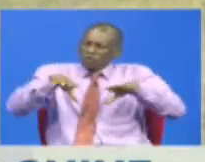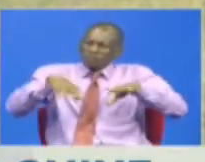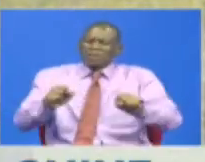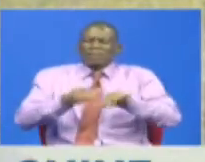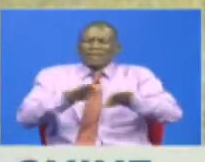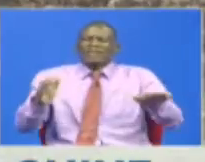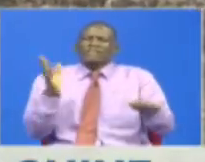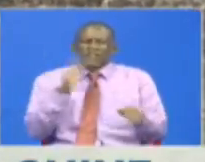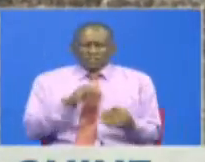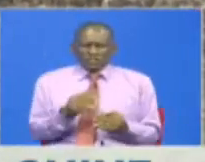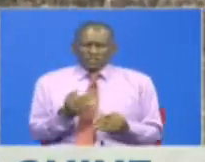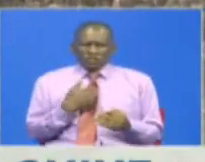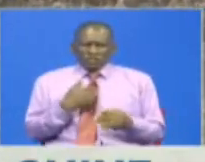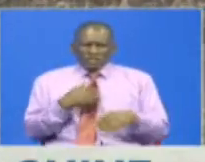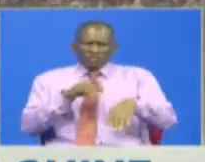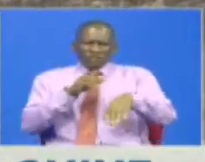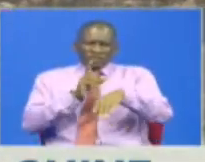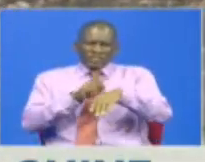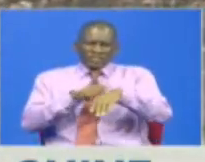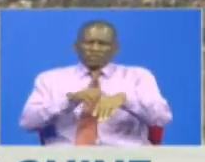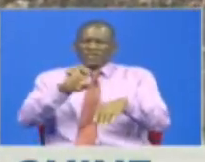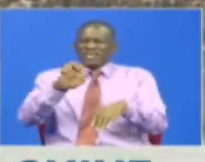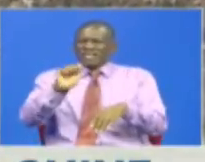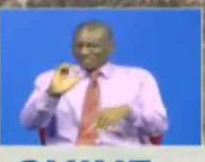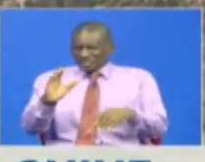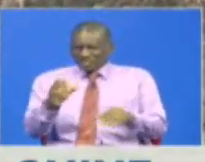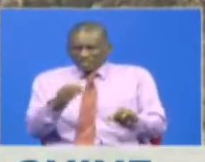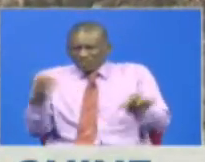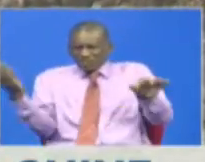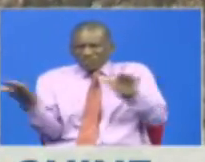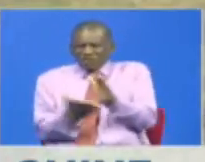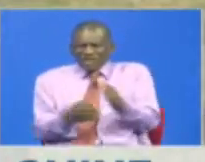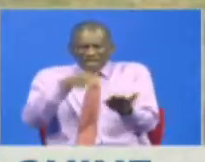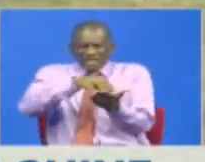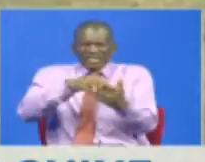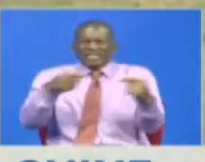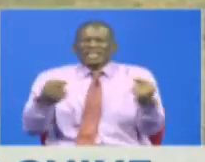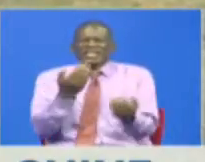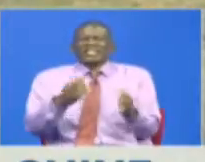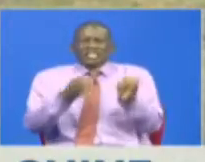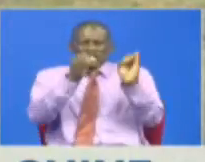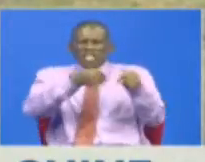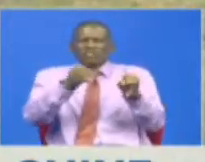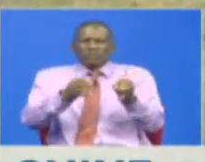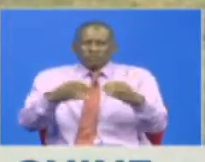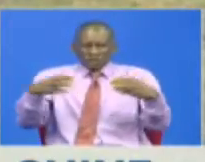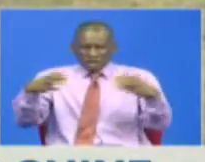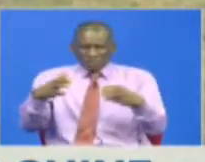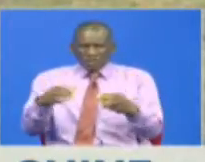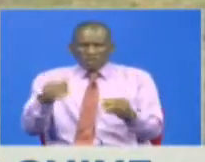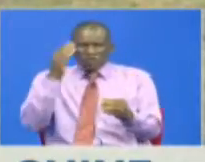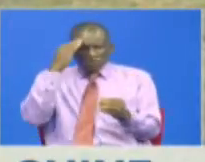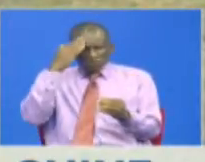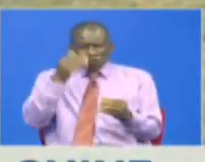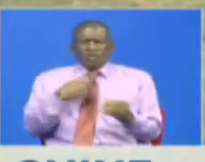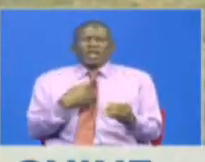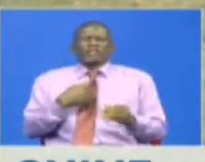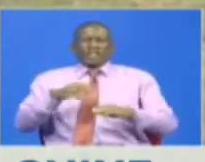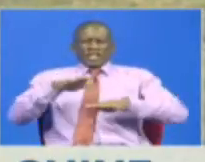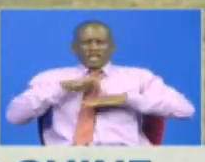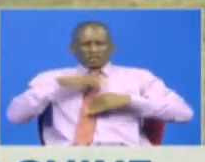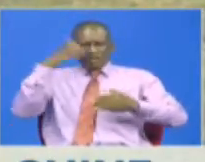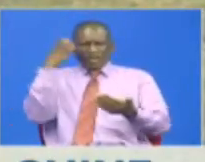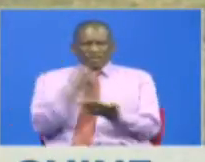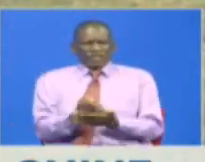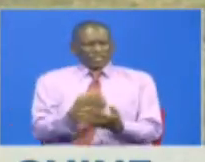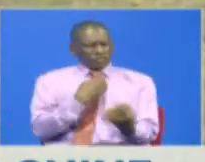we have a window for the EACC. When we file a case against an individual or entity, we know very well that we have enough grounds for us to to argue